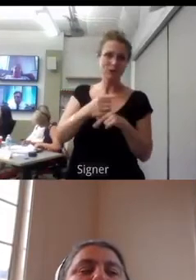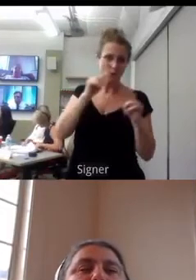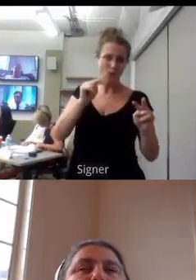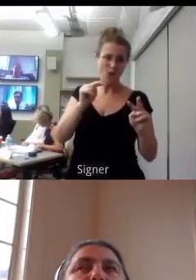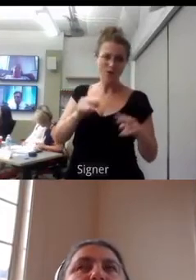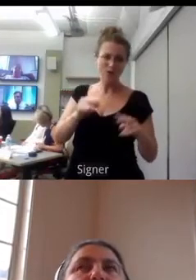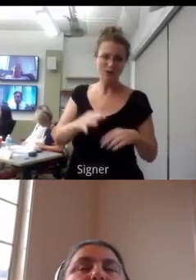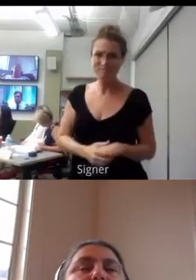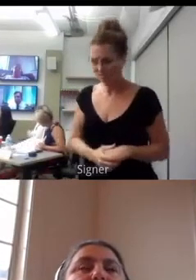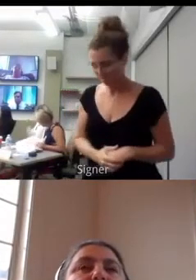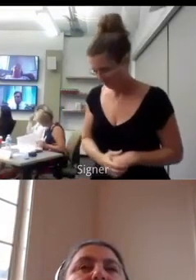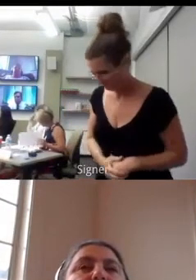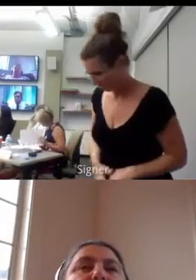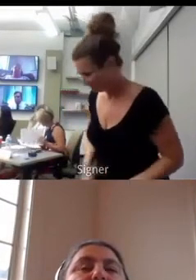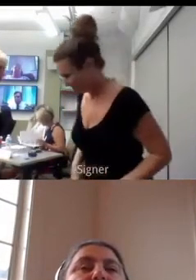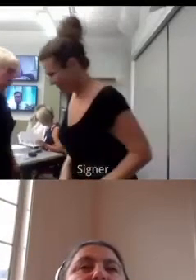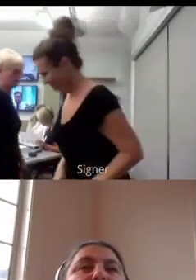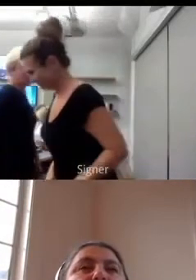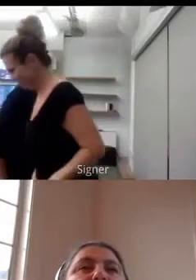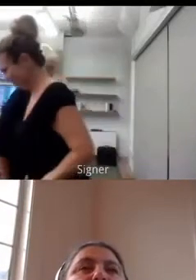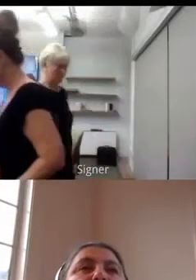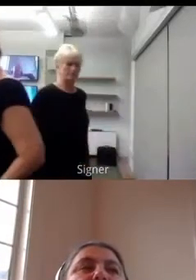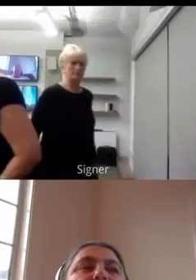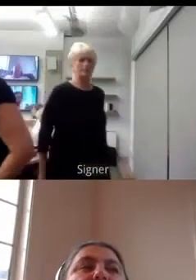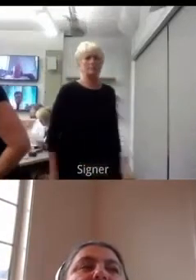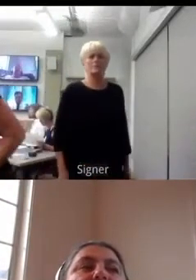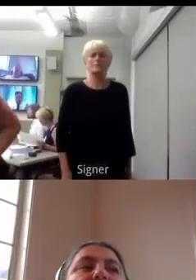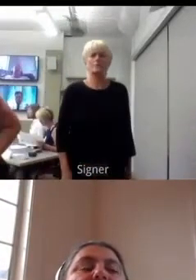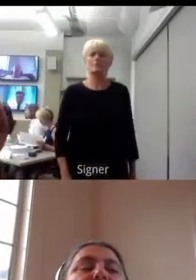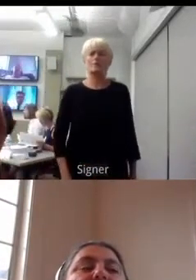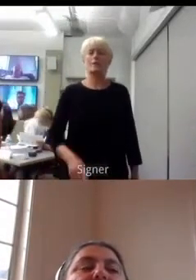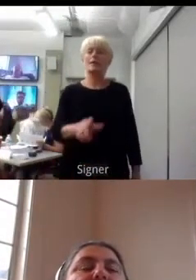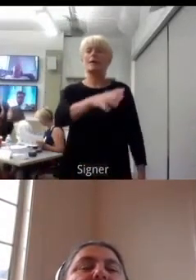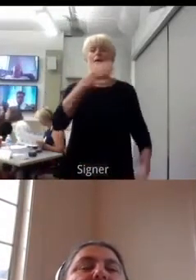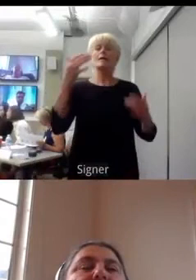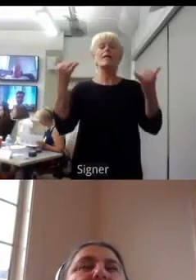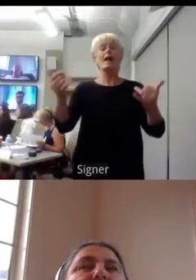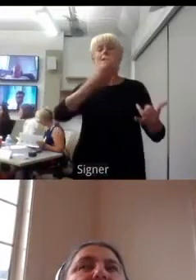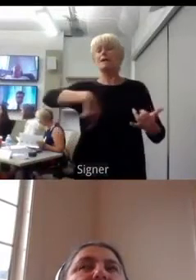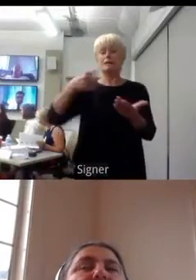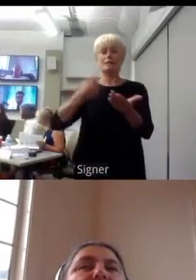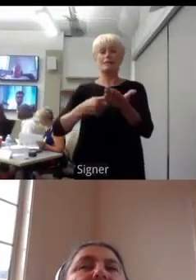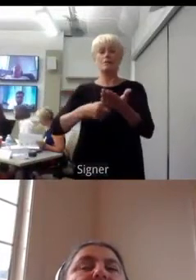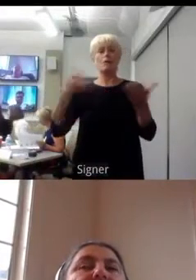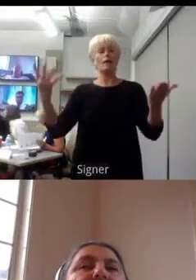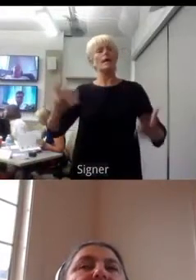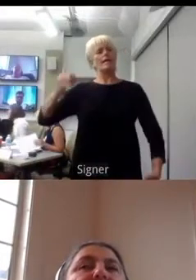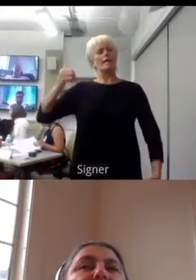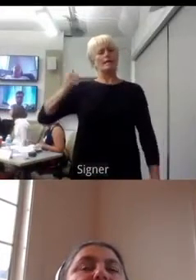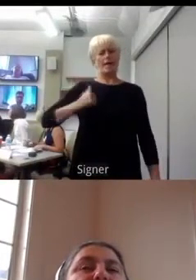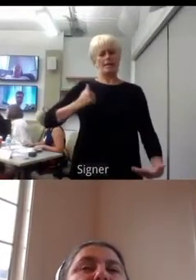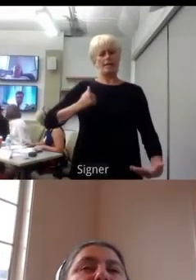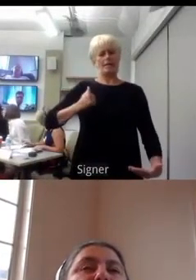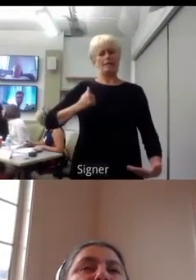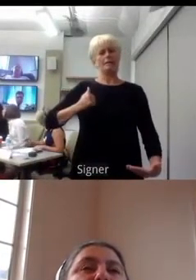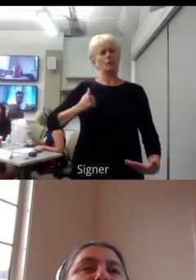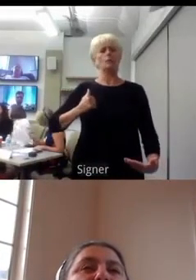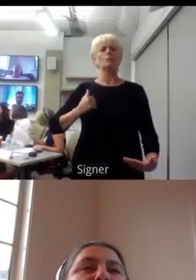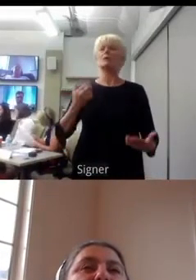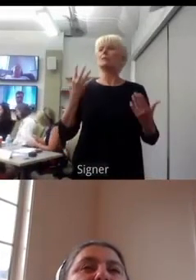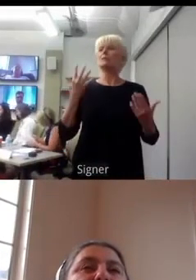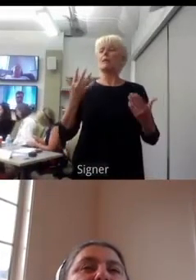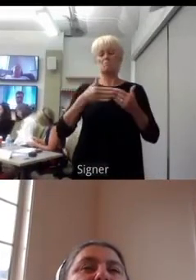next speaker. We're now going to talk about Canada. We've had an international perspective. We're going to spend about the next hour, or maybe a little